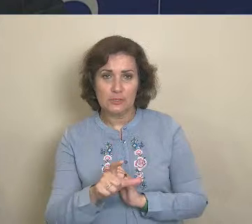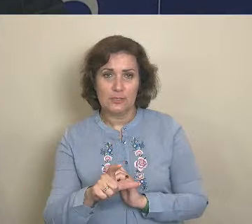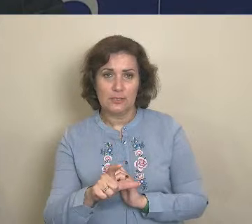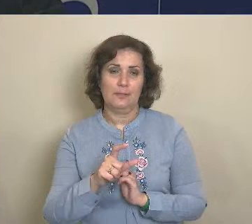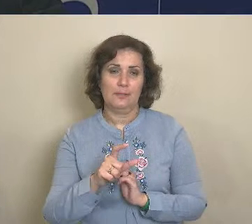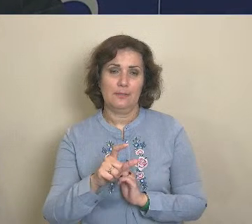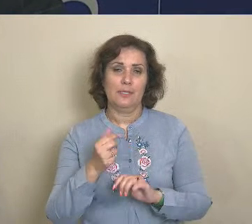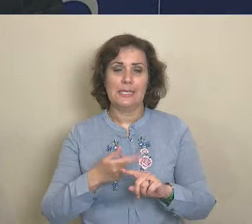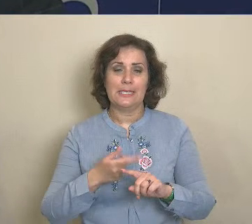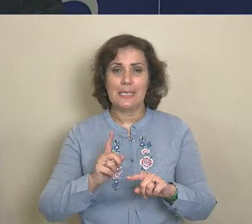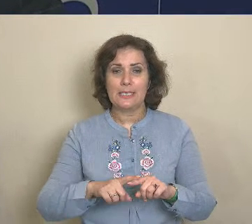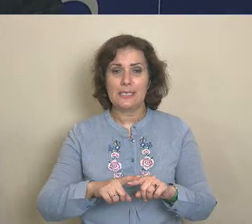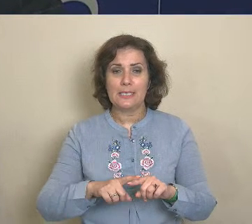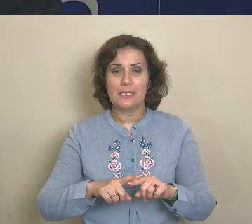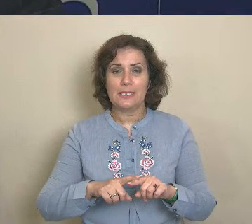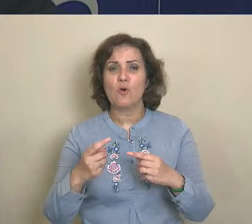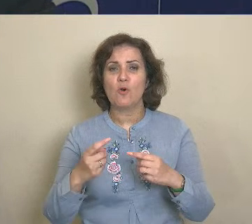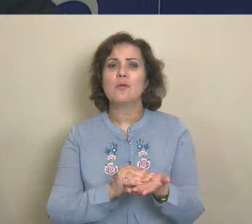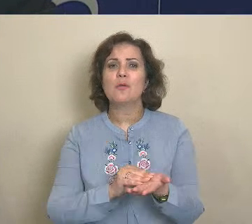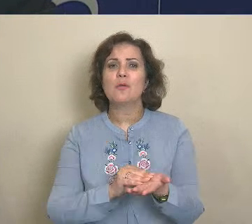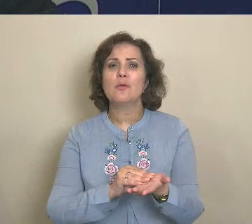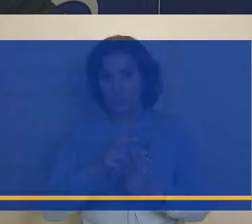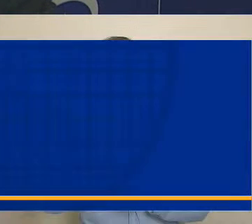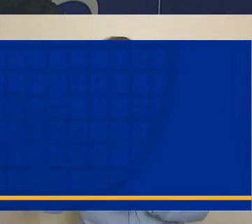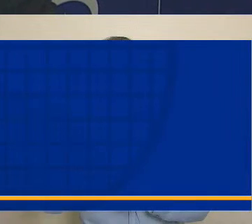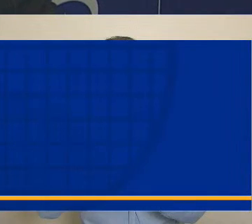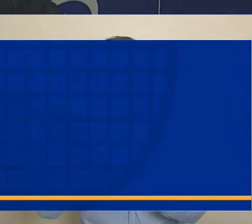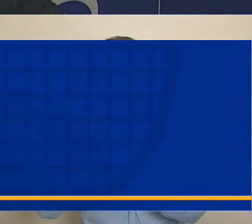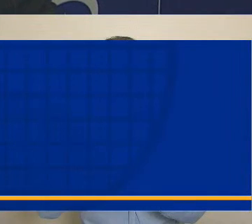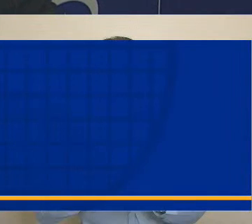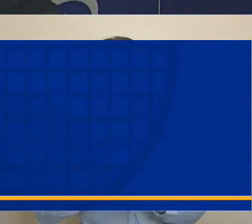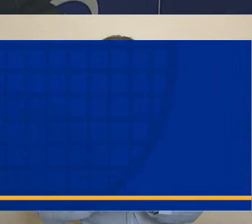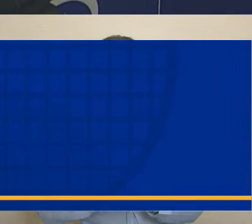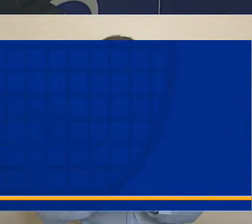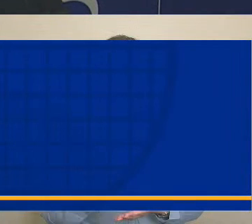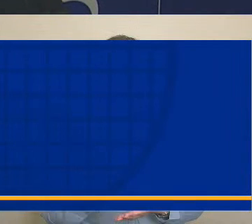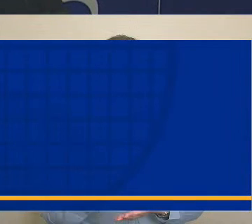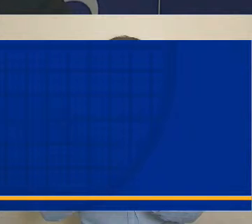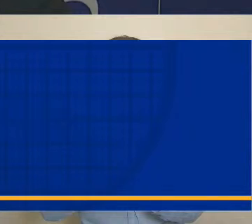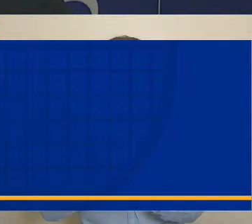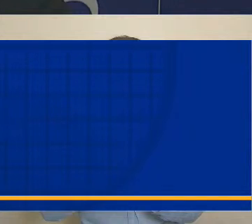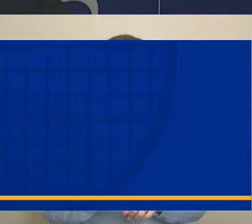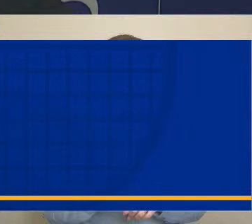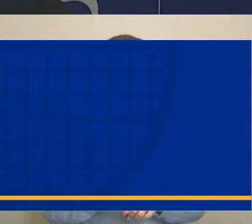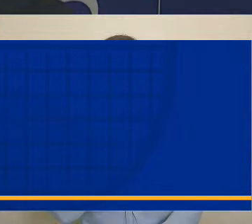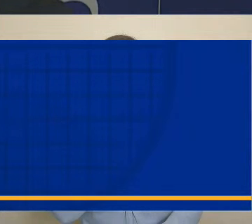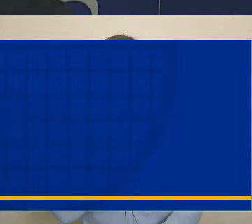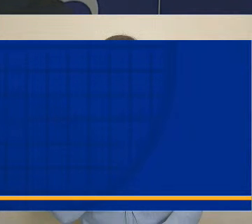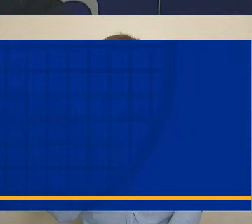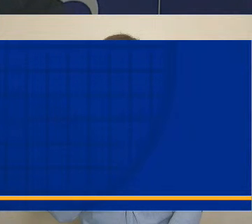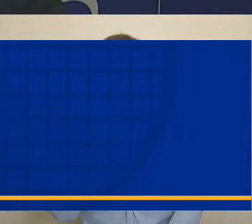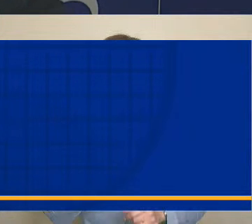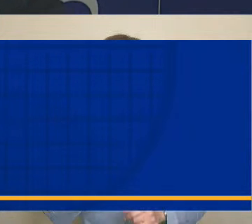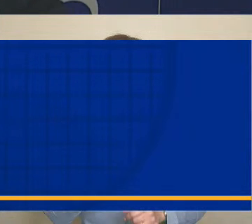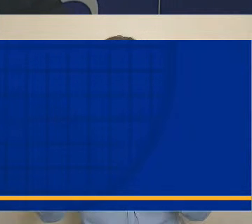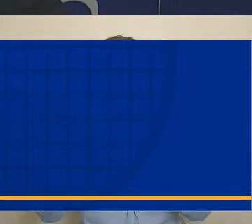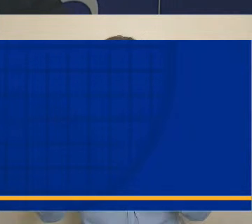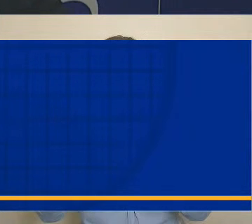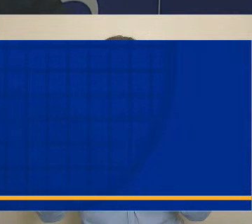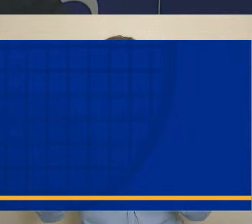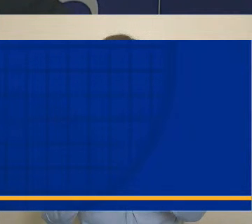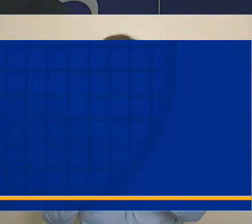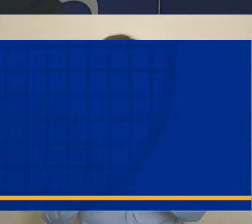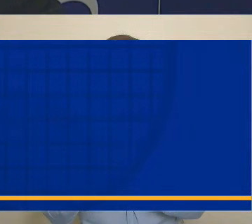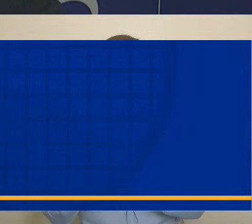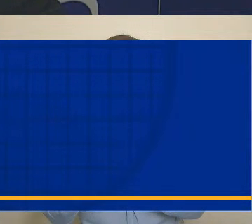TECs, village TECs, which have been created for the second time because the state register has not registered them as a legal